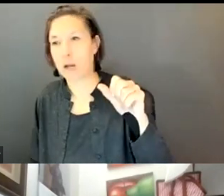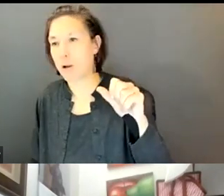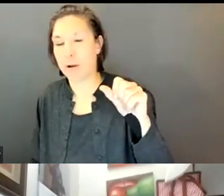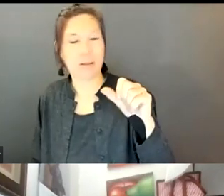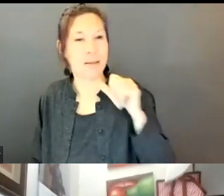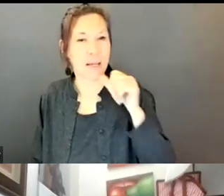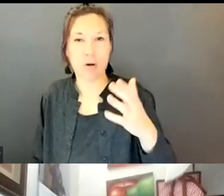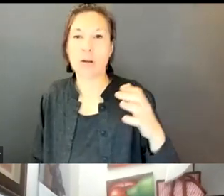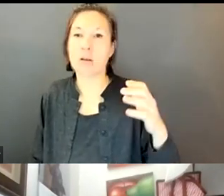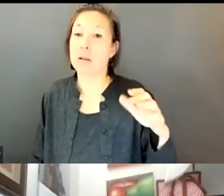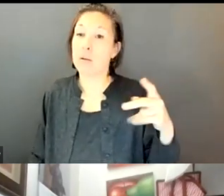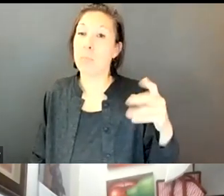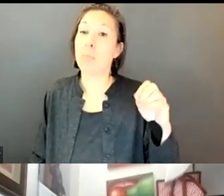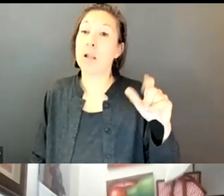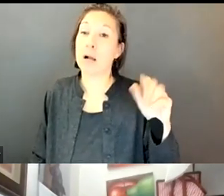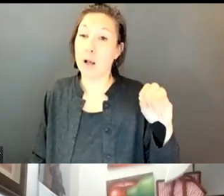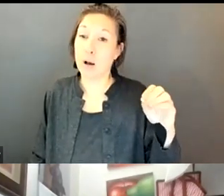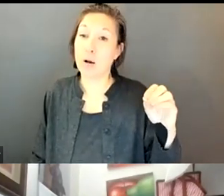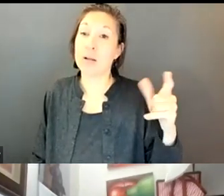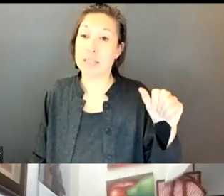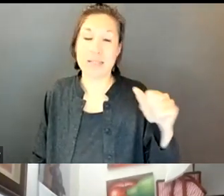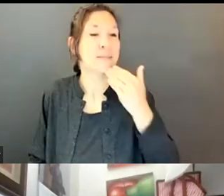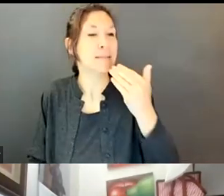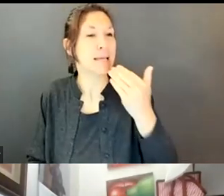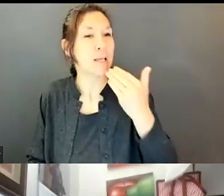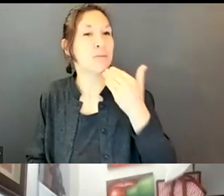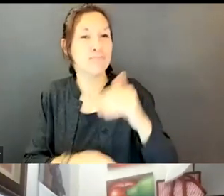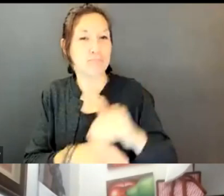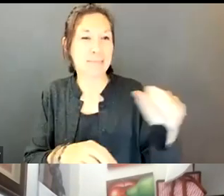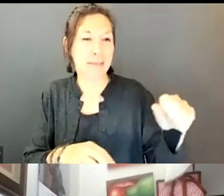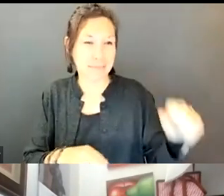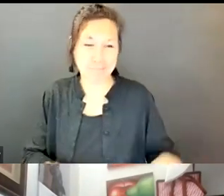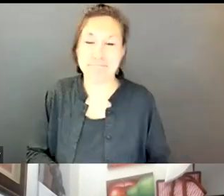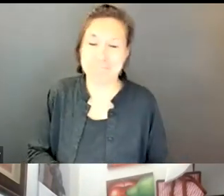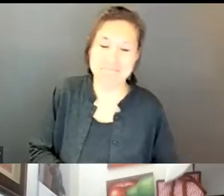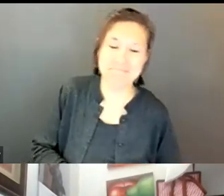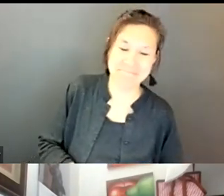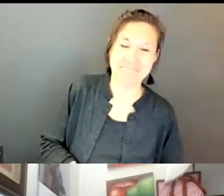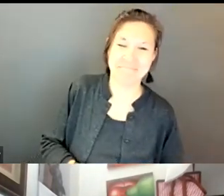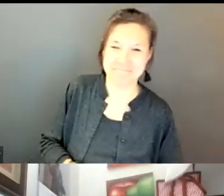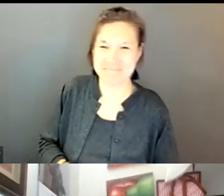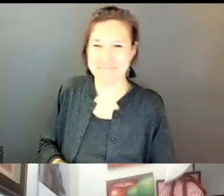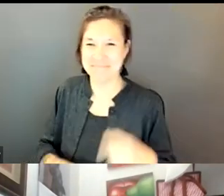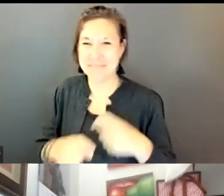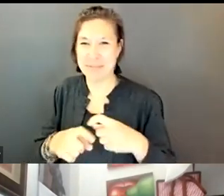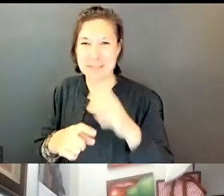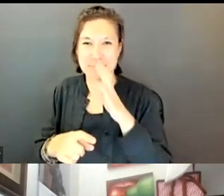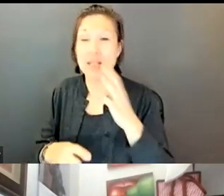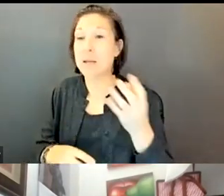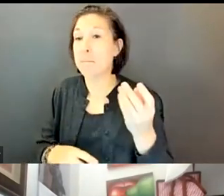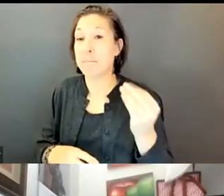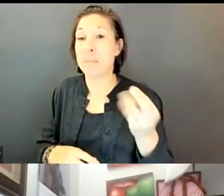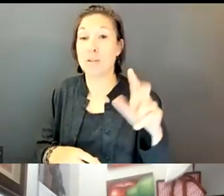Ms Polanco Garcia gracias noches yes your train